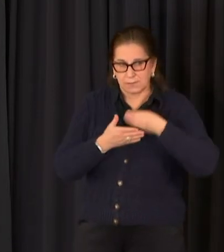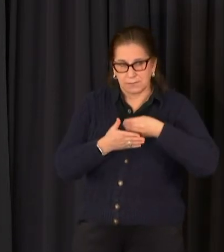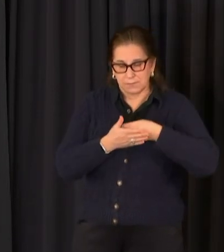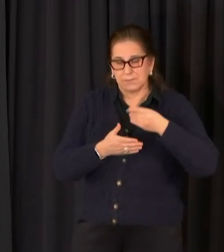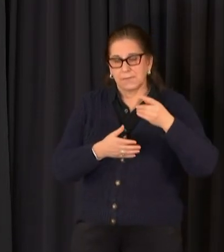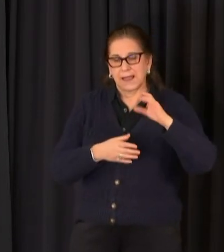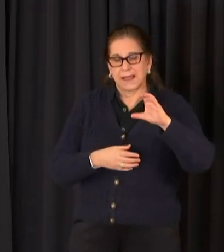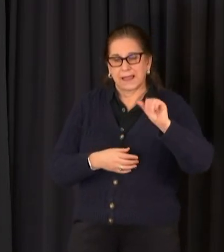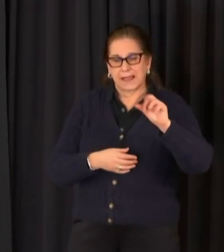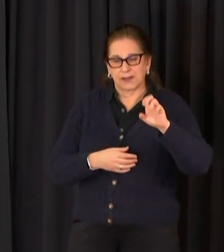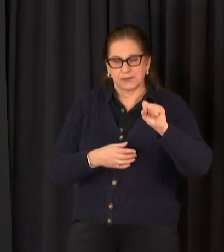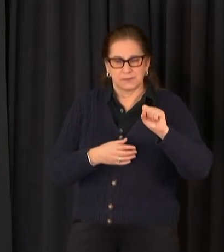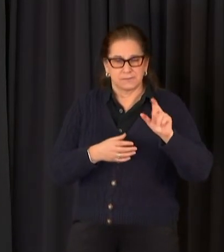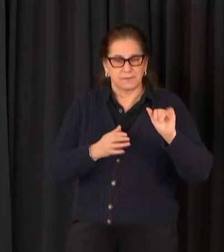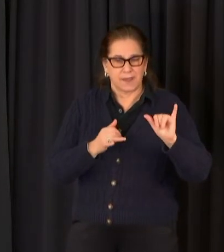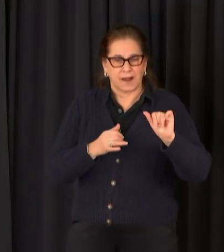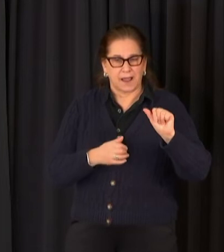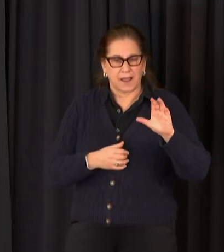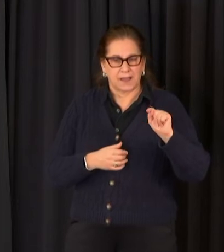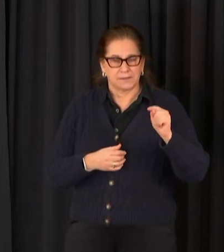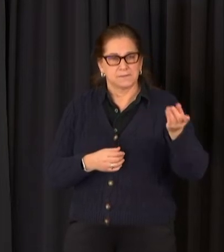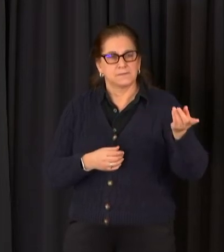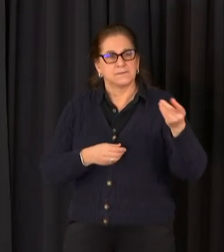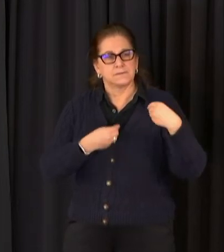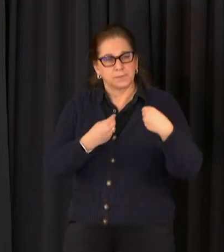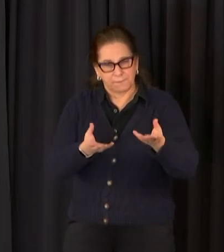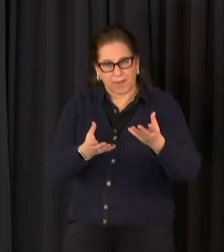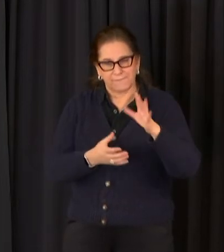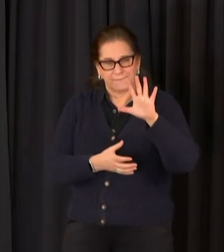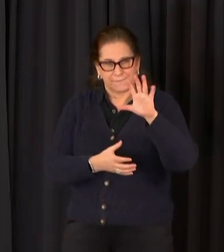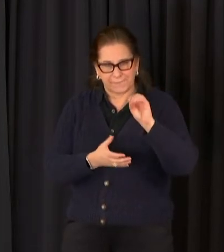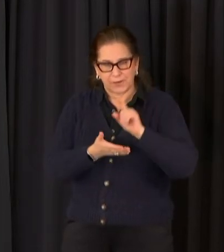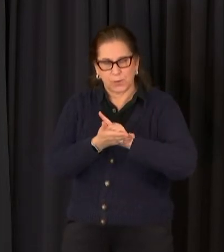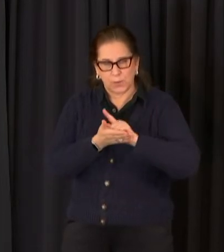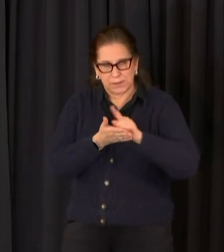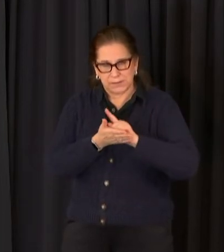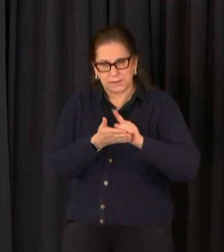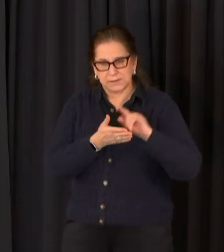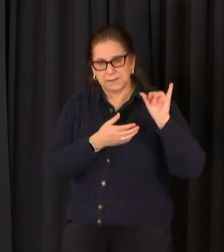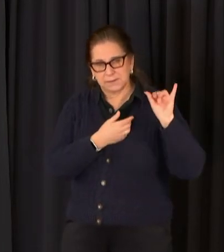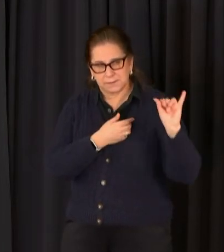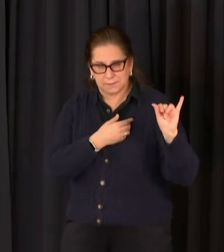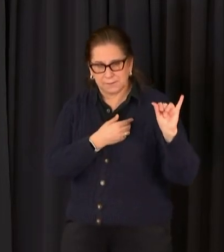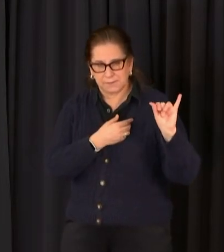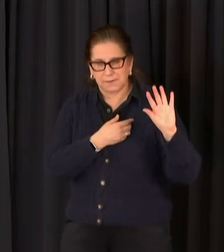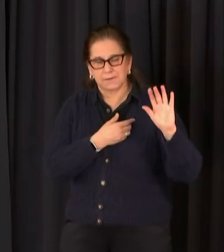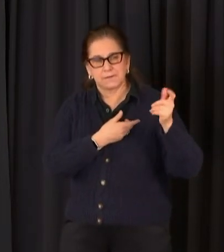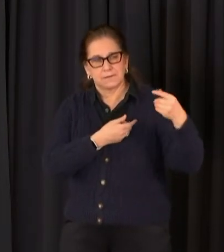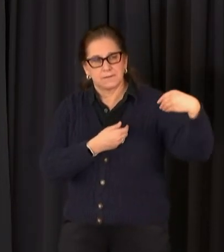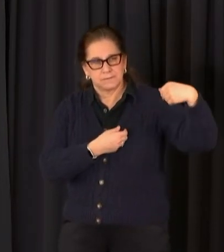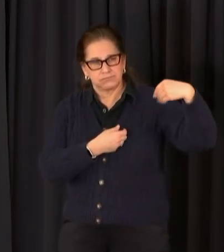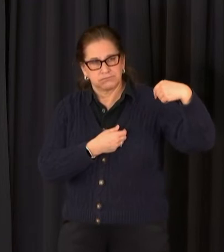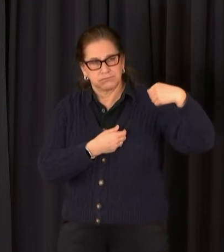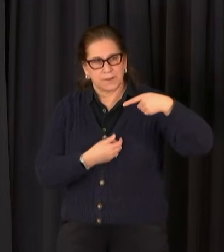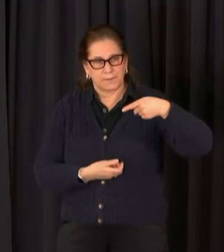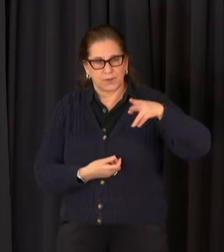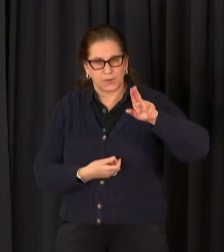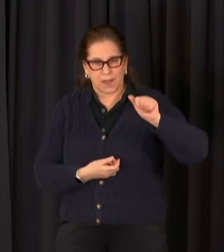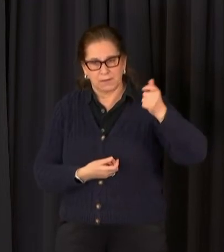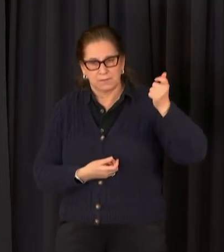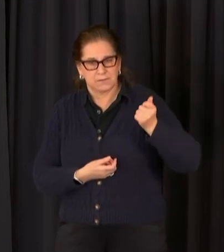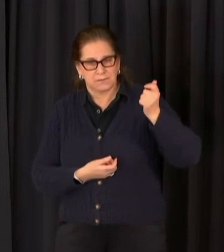for additional weeks. I believe we're up to 50 weeks now for the federally reimbursed PUA program. Okay. So